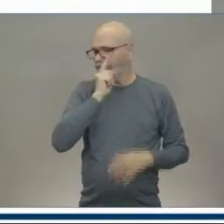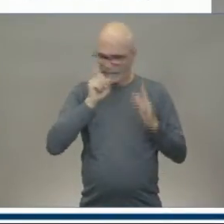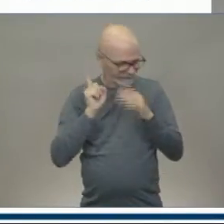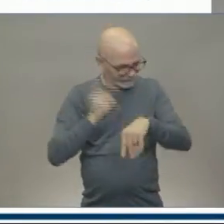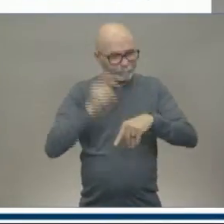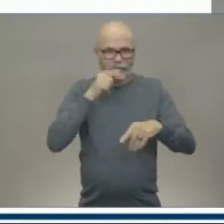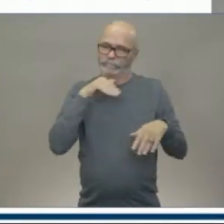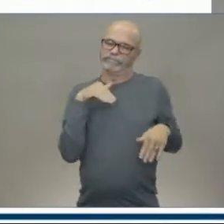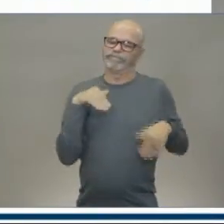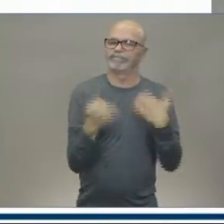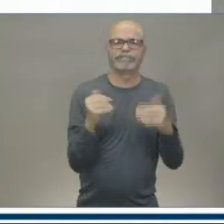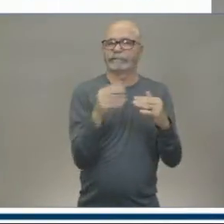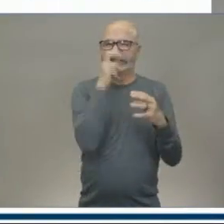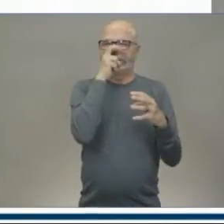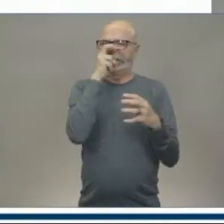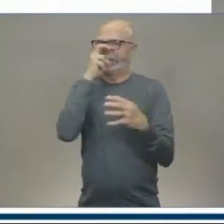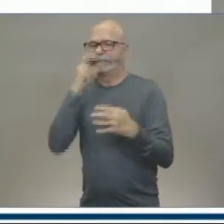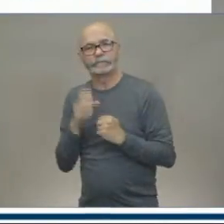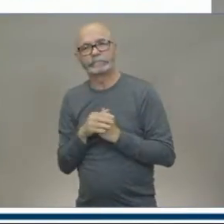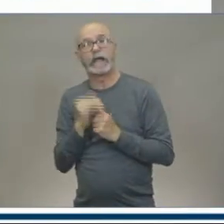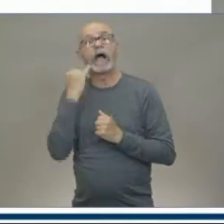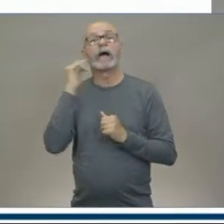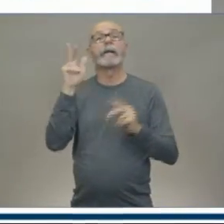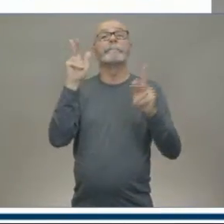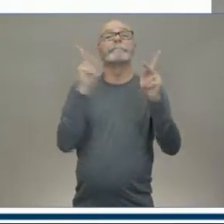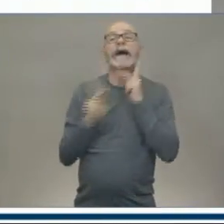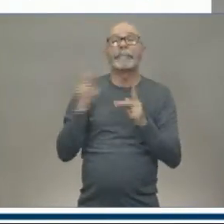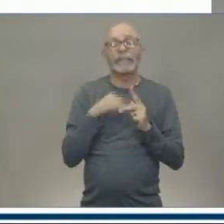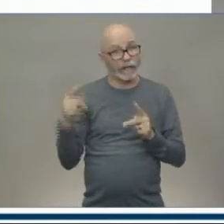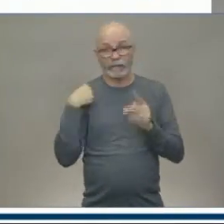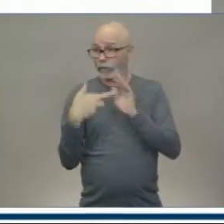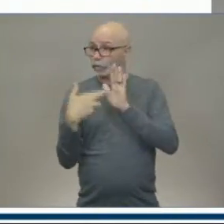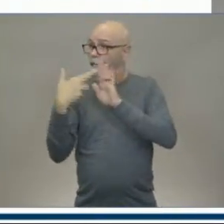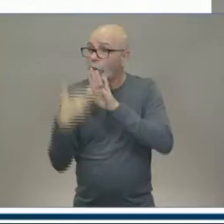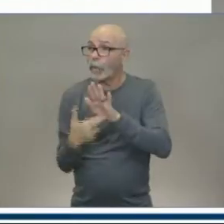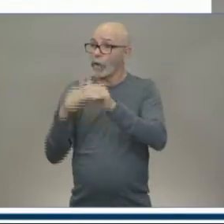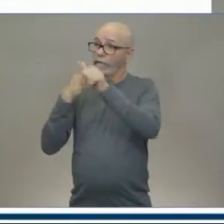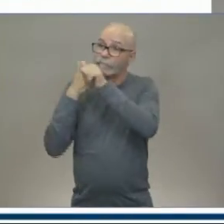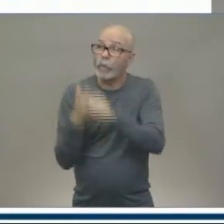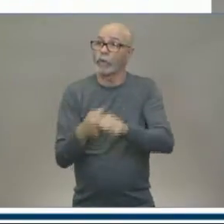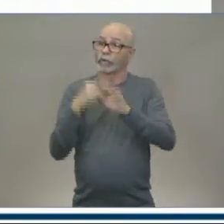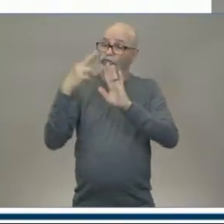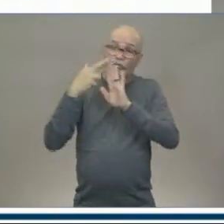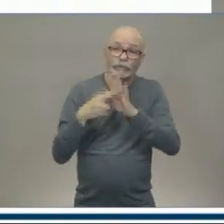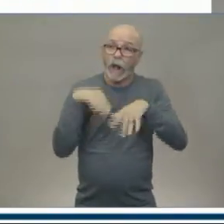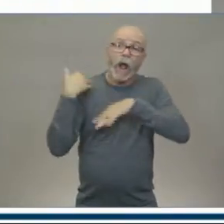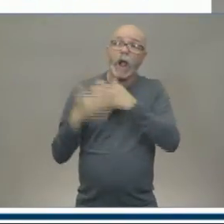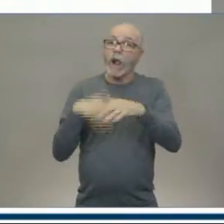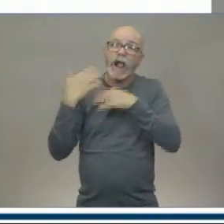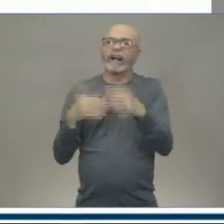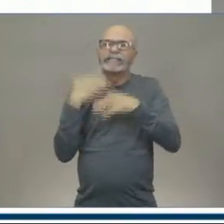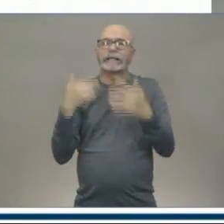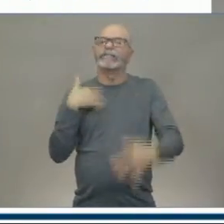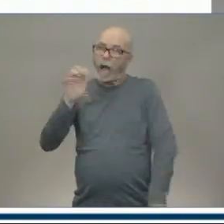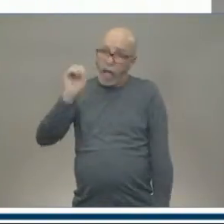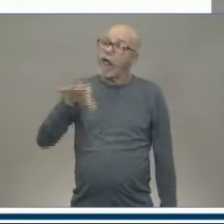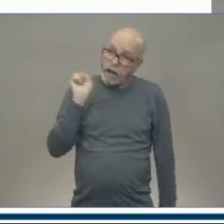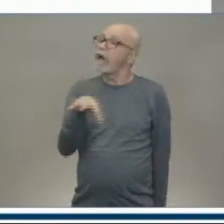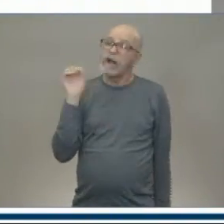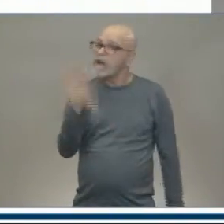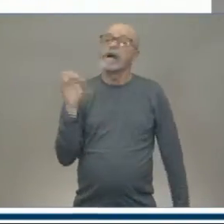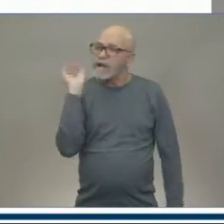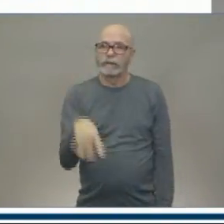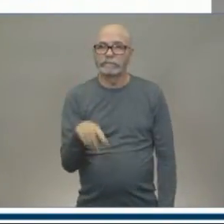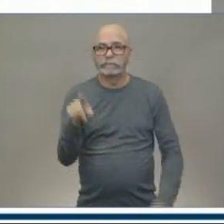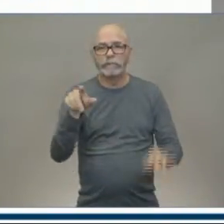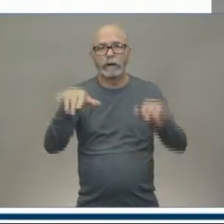if we all do the right things, what we're all supposed to do, as well as the measures that I'm going to advise the Premier that we need to apply, we